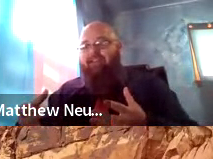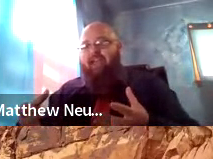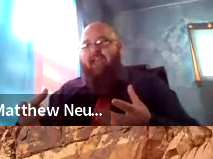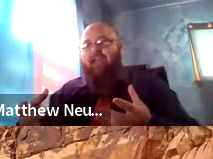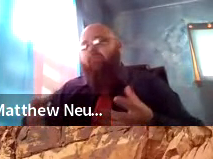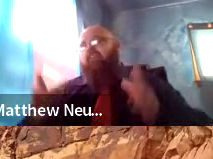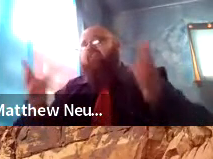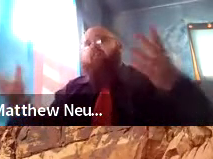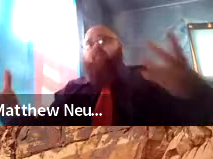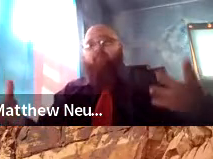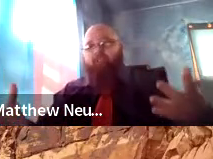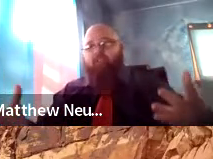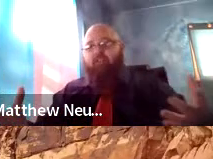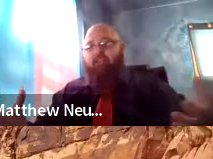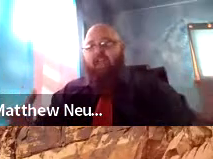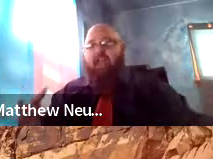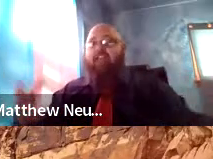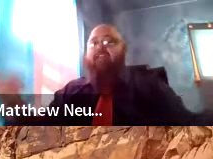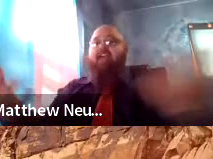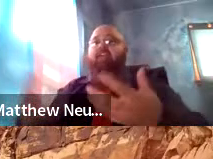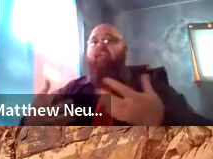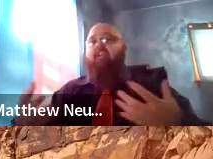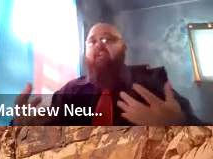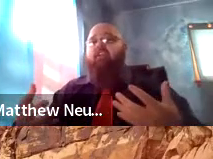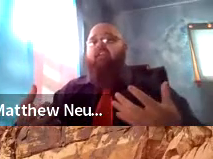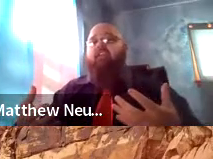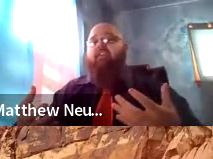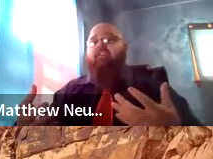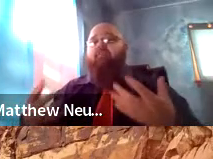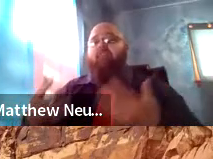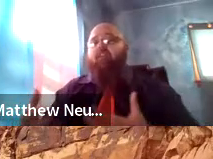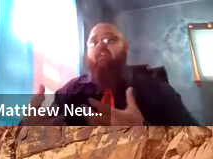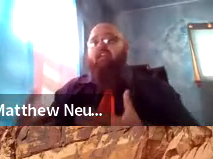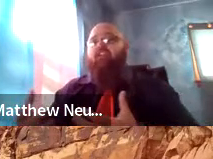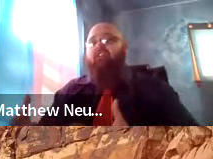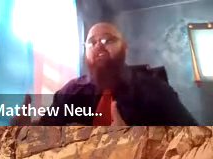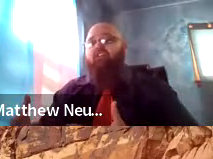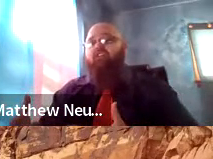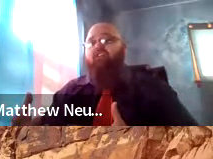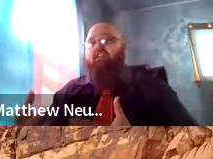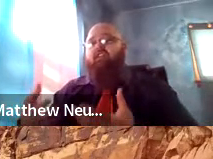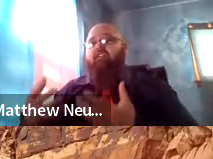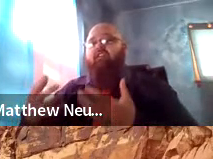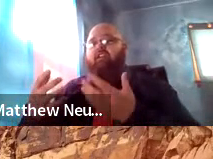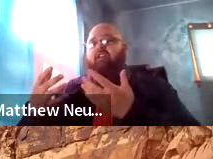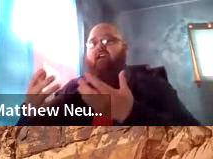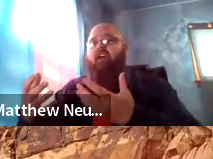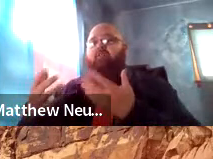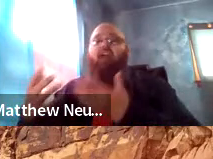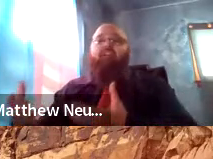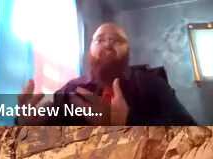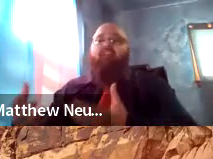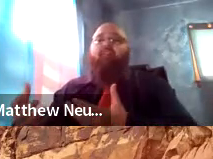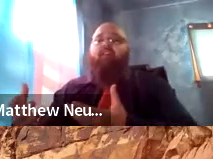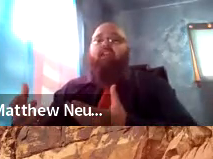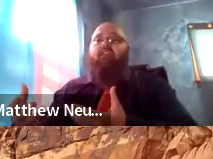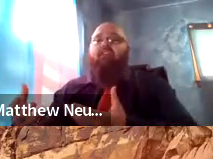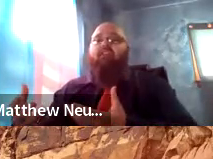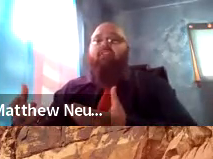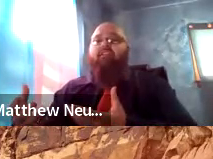died and with family permission and taking these medications, these